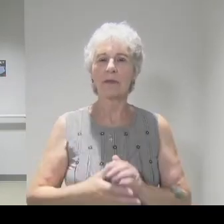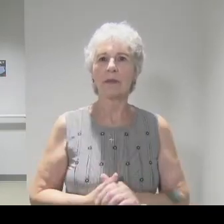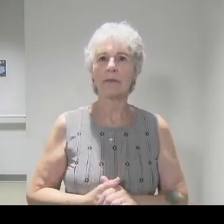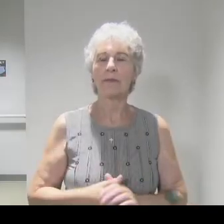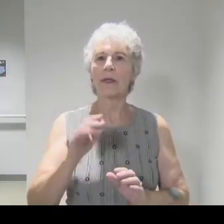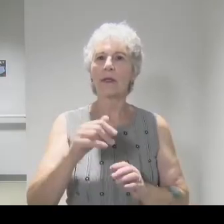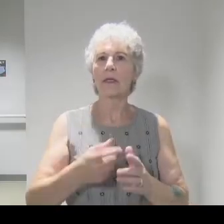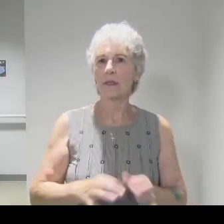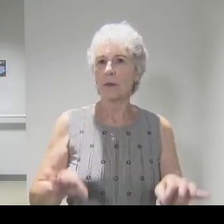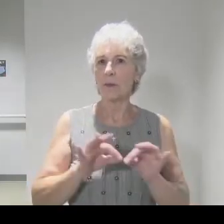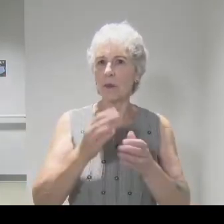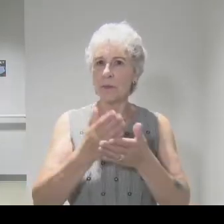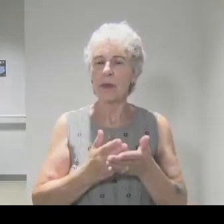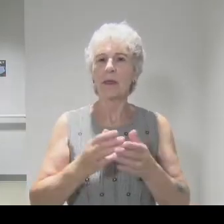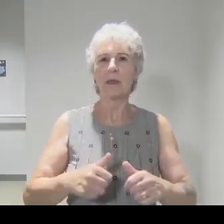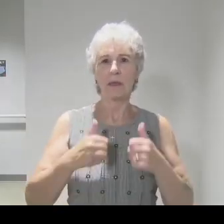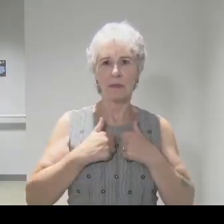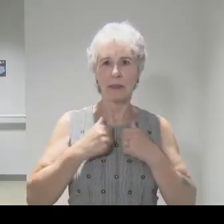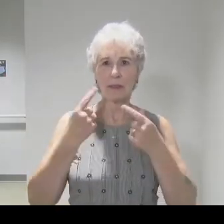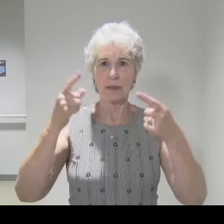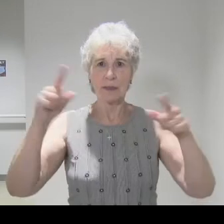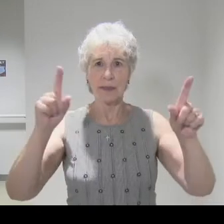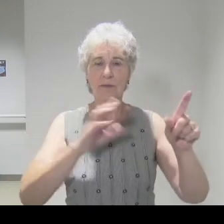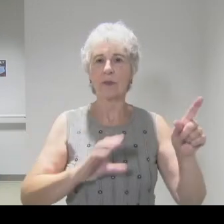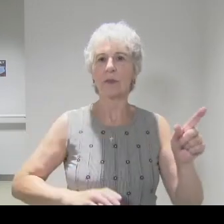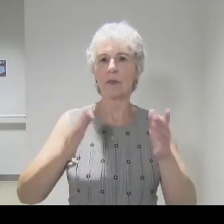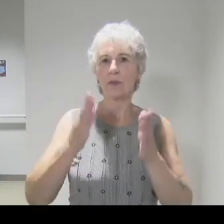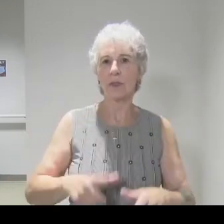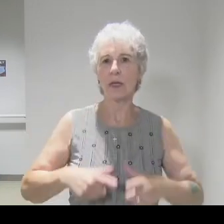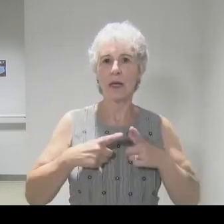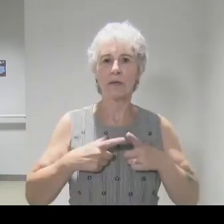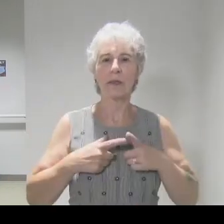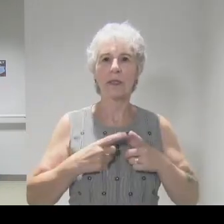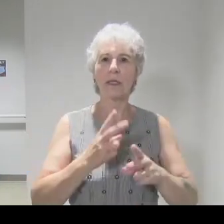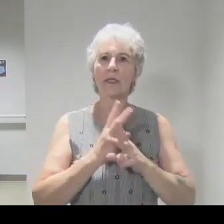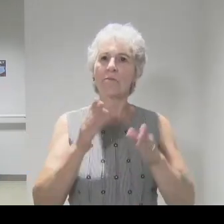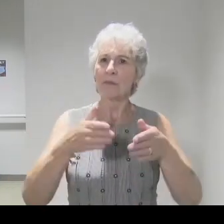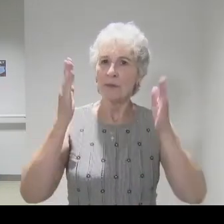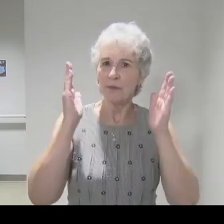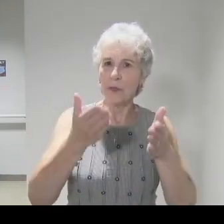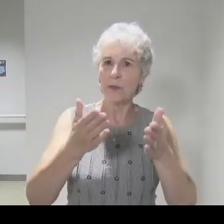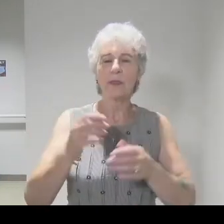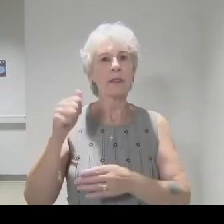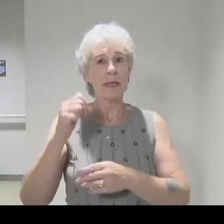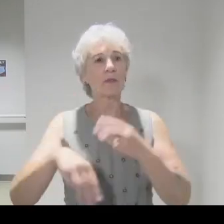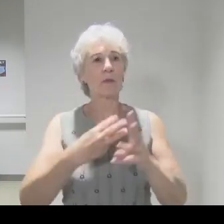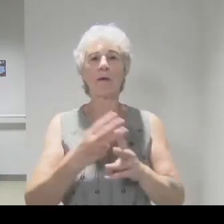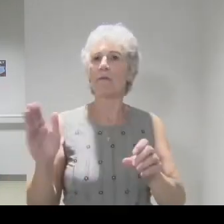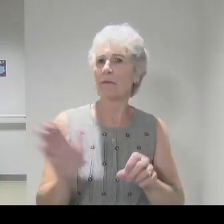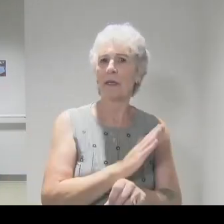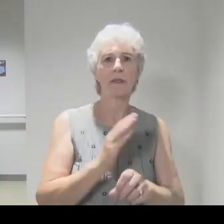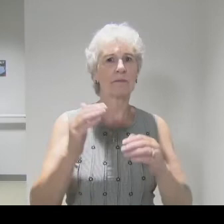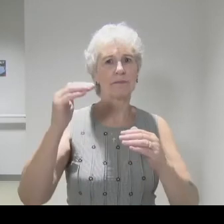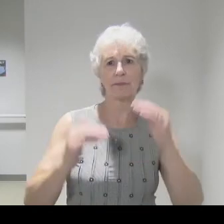That's the key to living a successful Christian life, keeping things in focus. Yes, the world is filled with